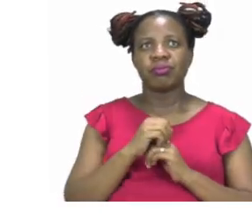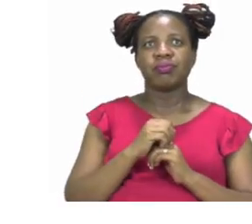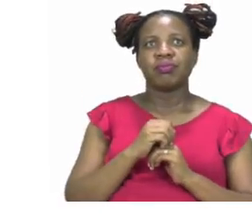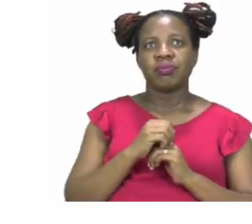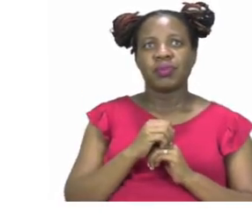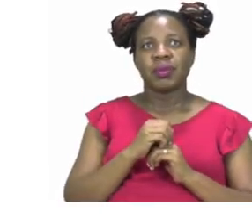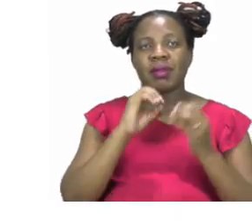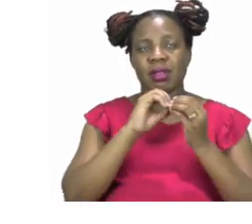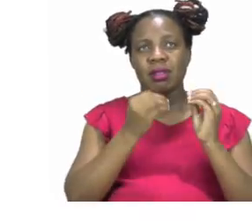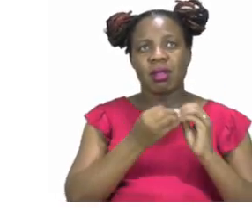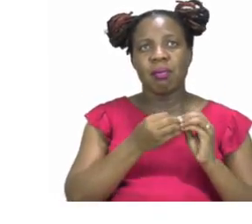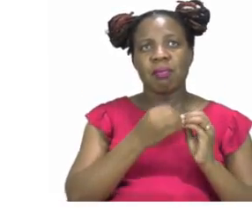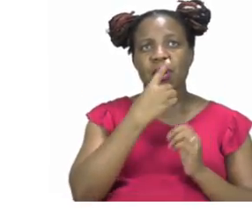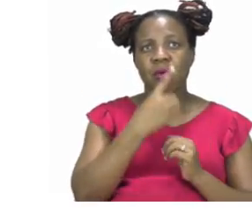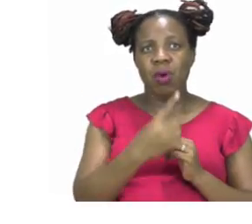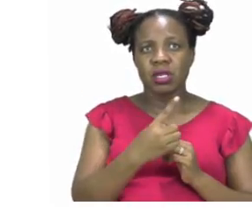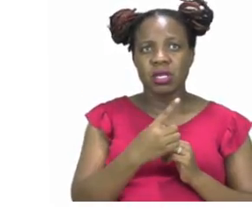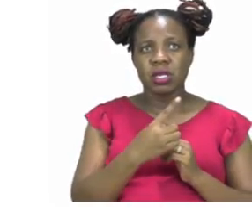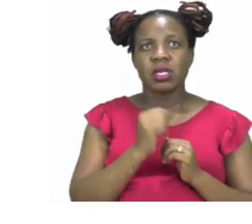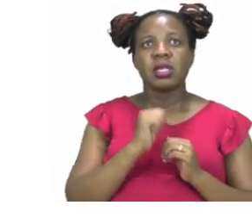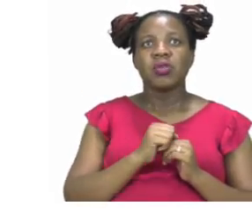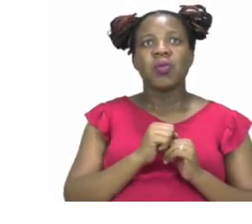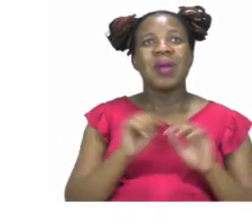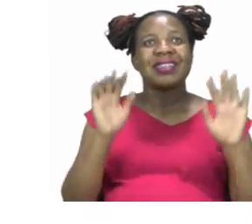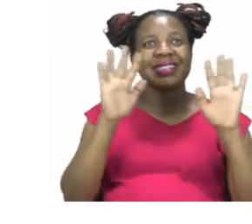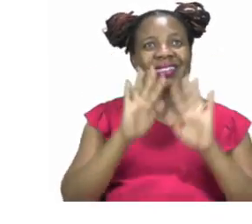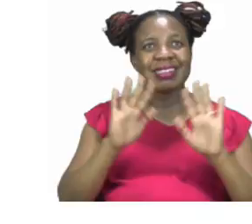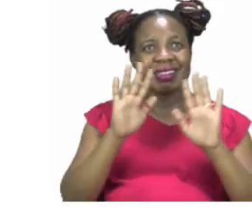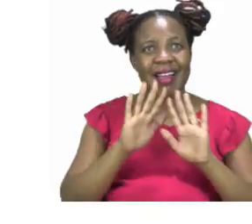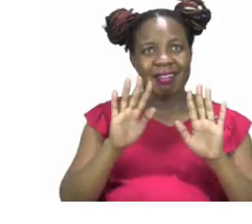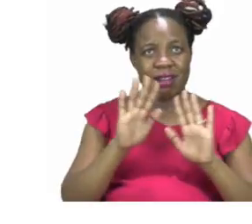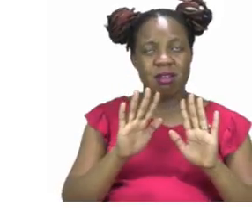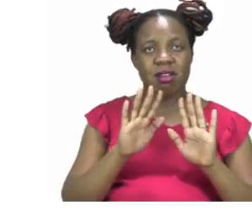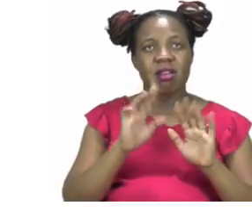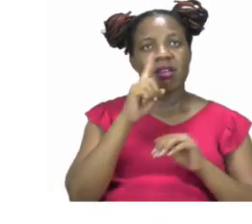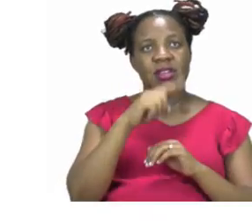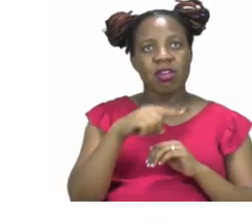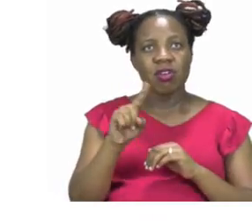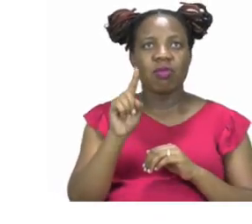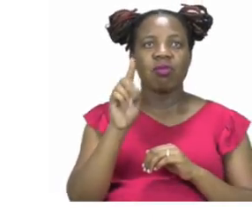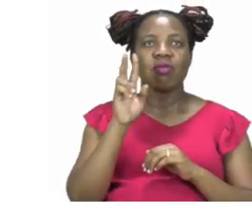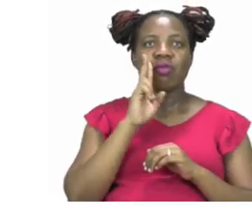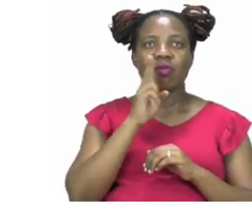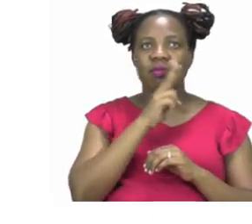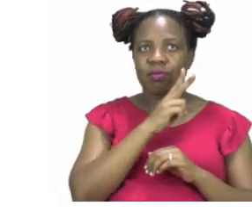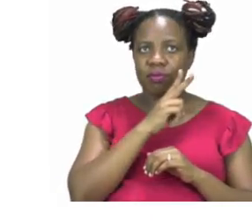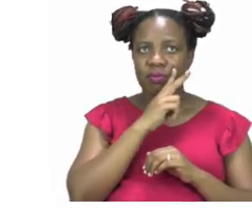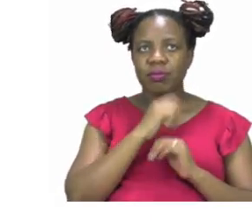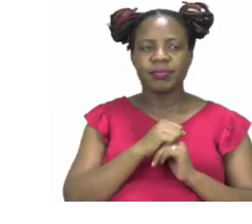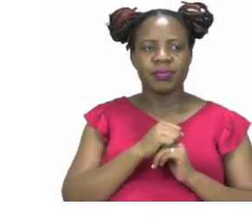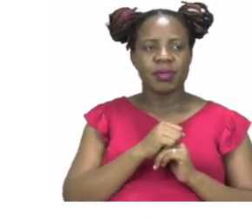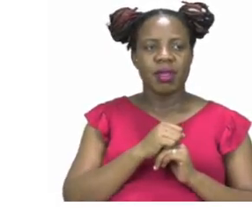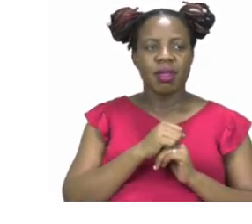verb. Now the first one for number 1, it reads, "This or